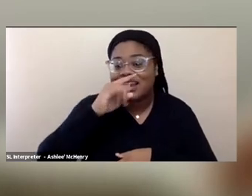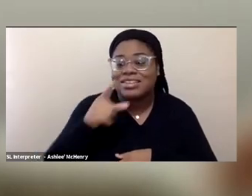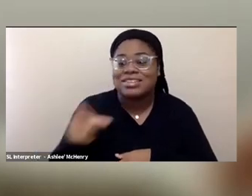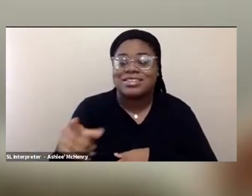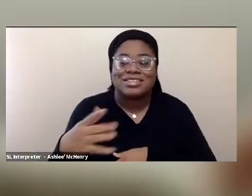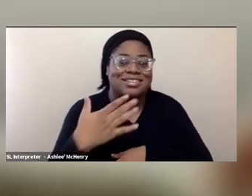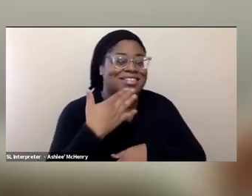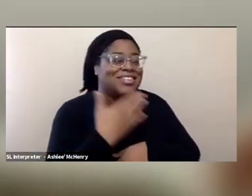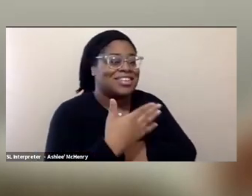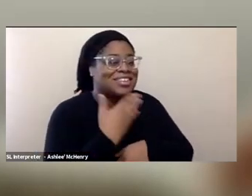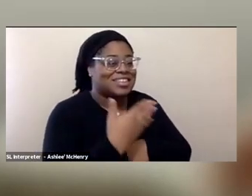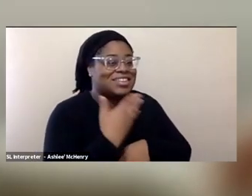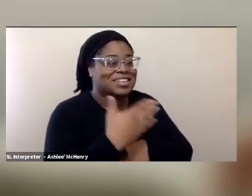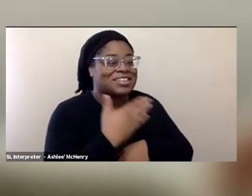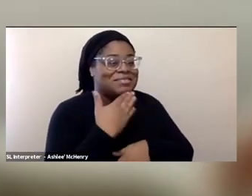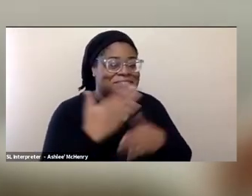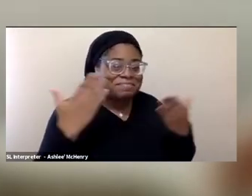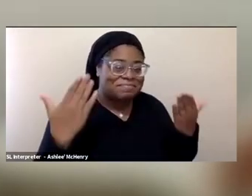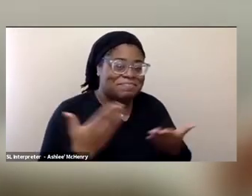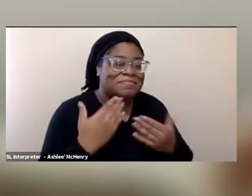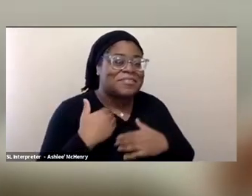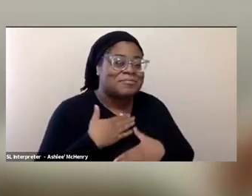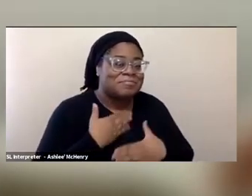you, Madeline. It's a pleasure to be here.